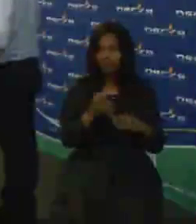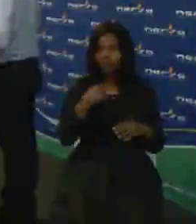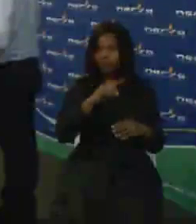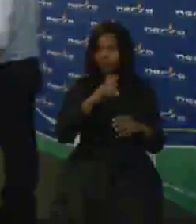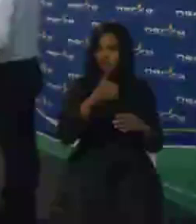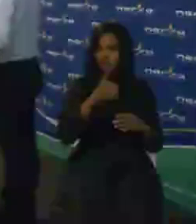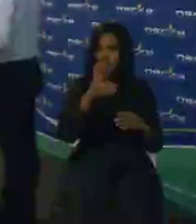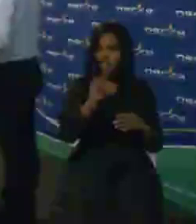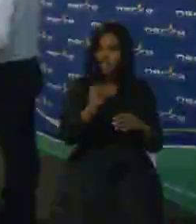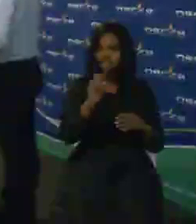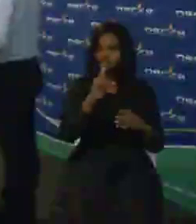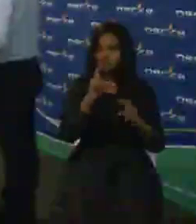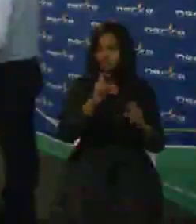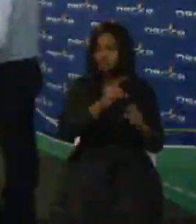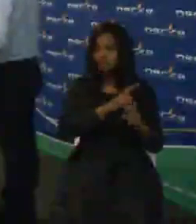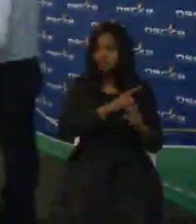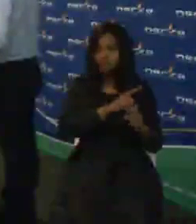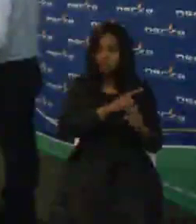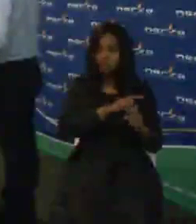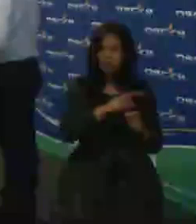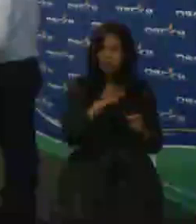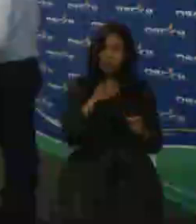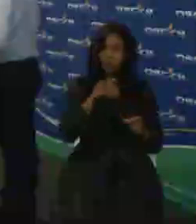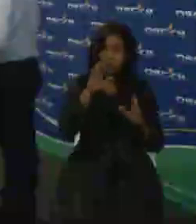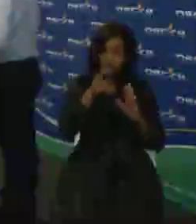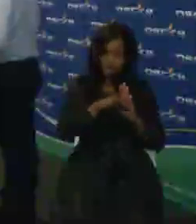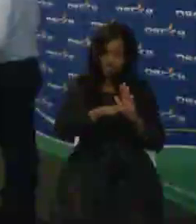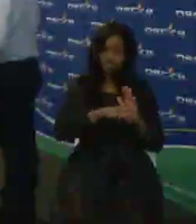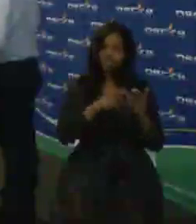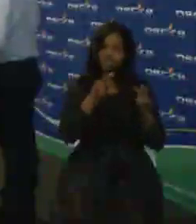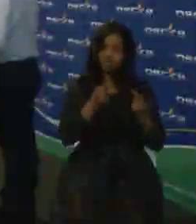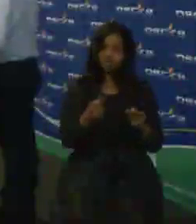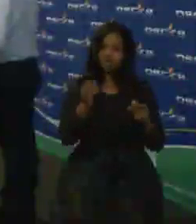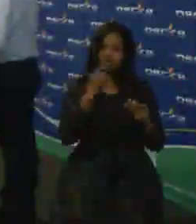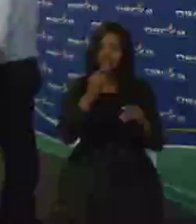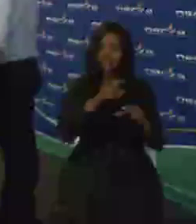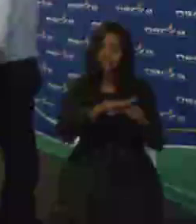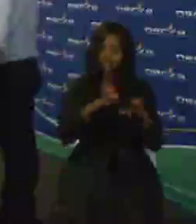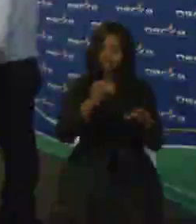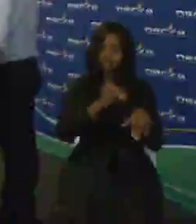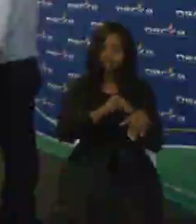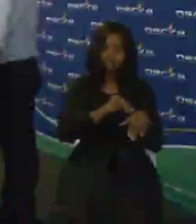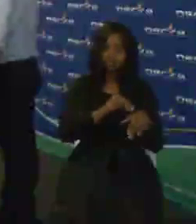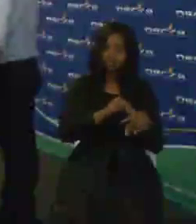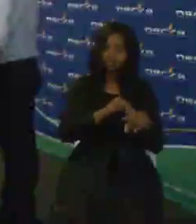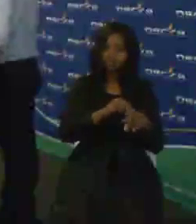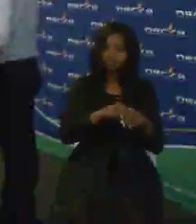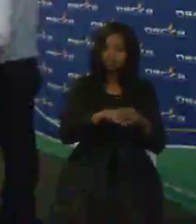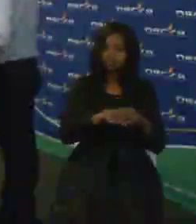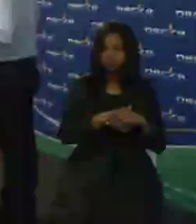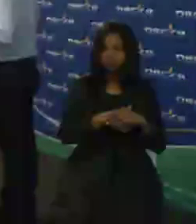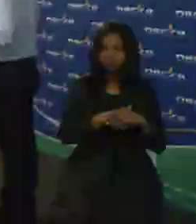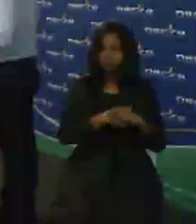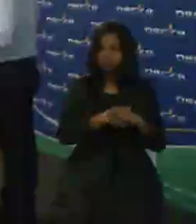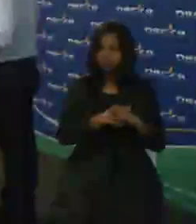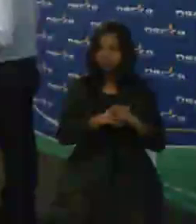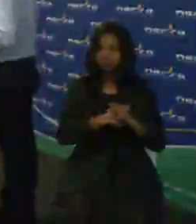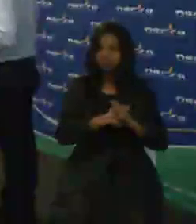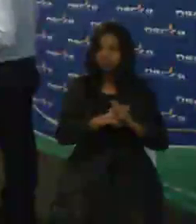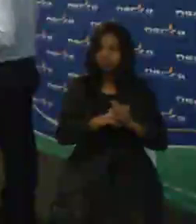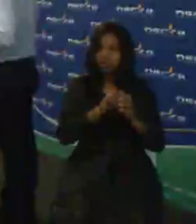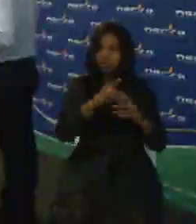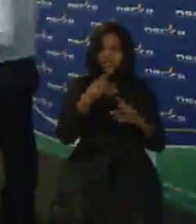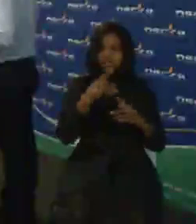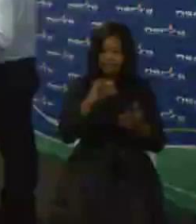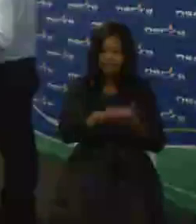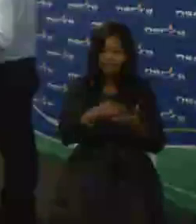to ask the question why the reduction in cost is not a factor to be considered. No, I wasn't saying that at